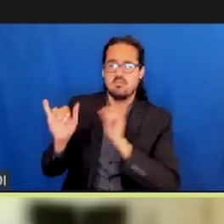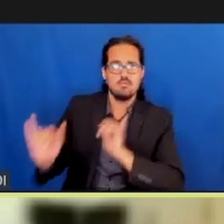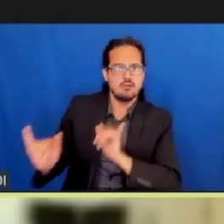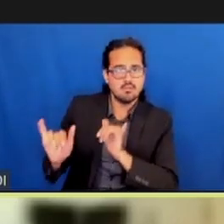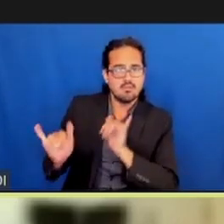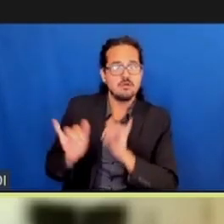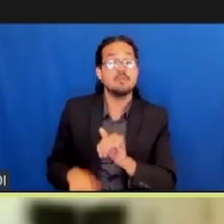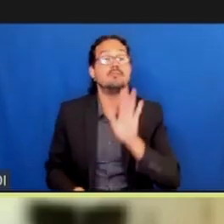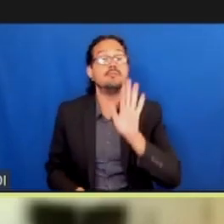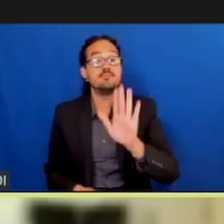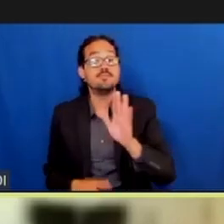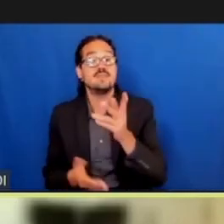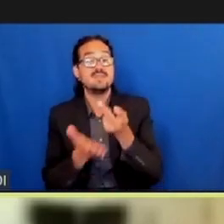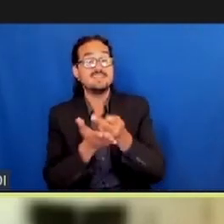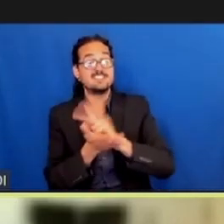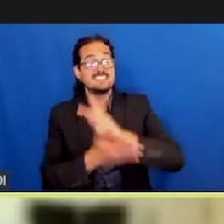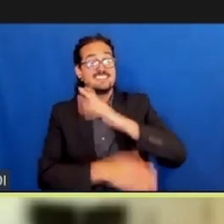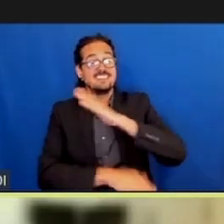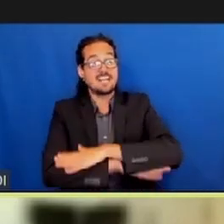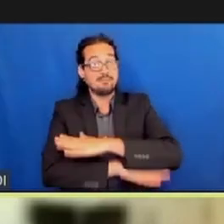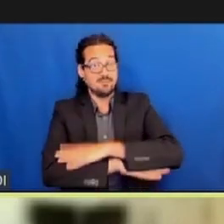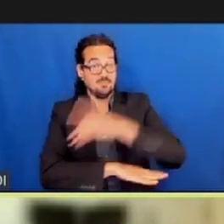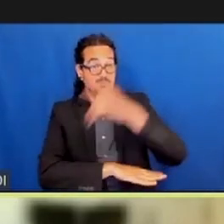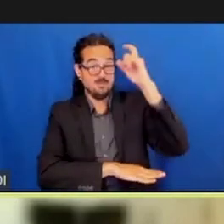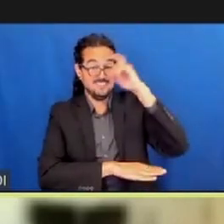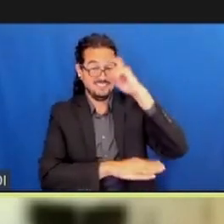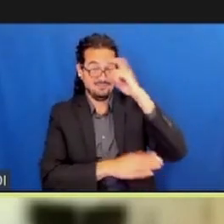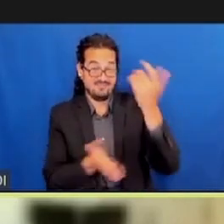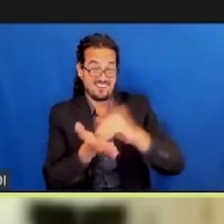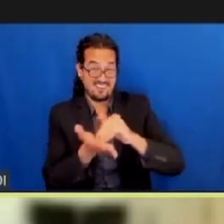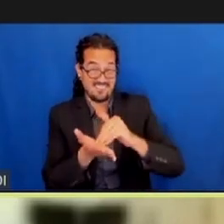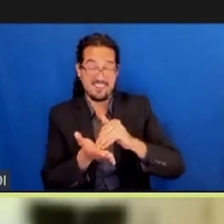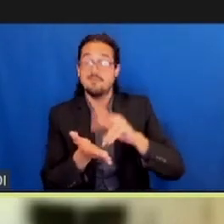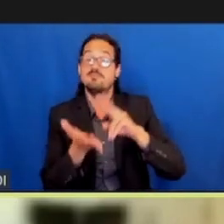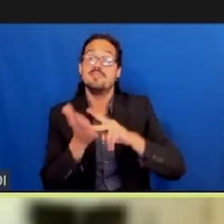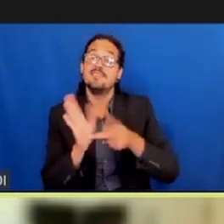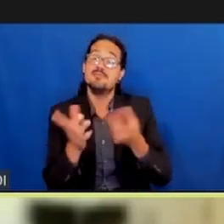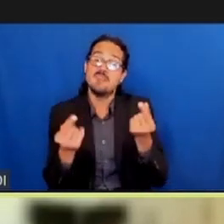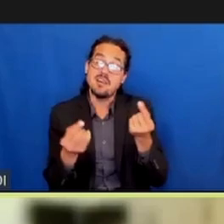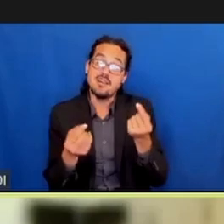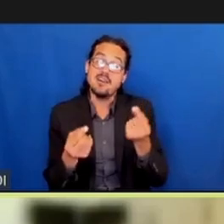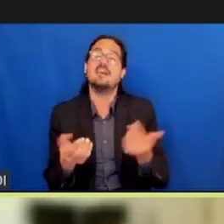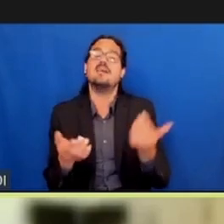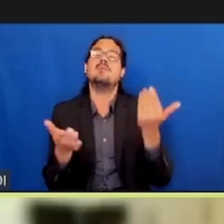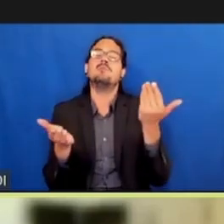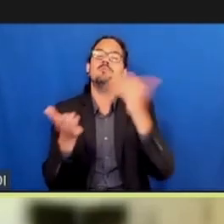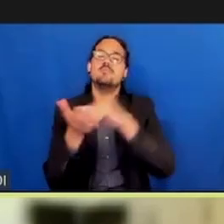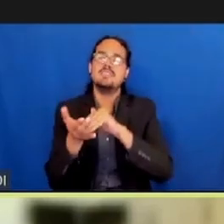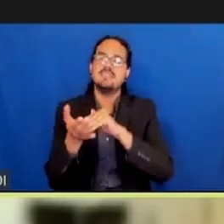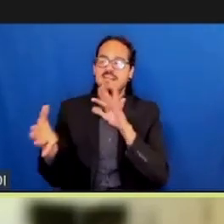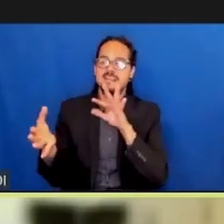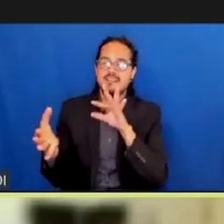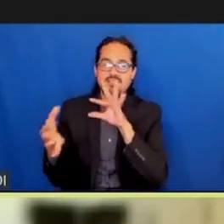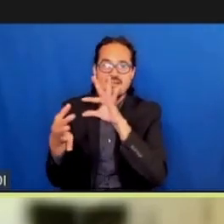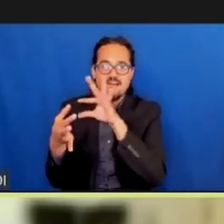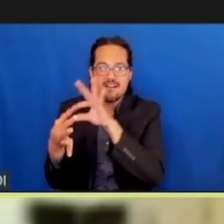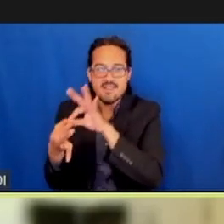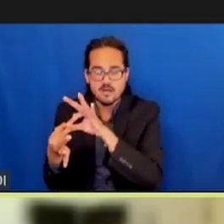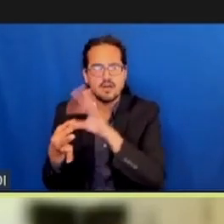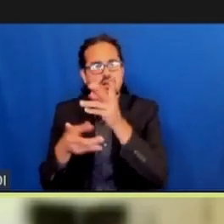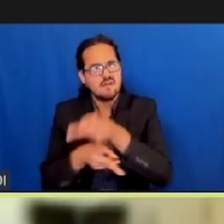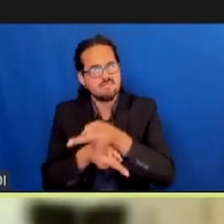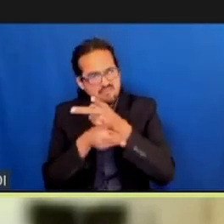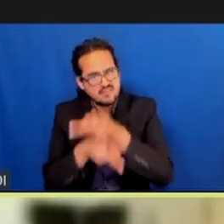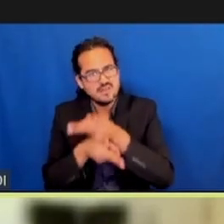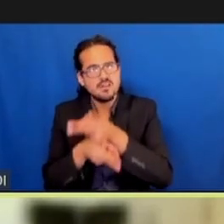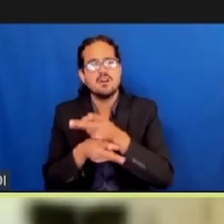getting outside, as Dr. Santora mentioned, moving, moderation in substances, and super important, if